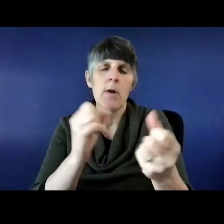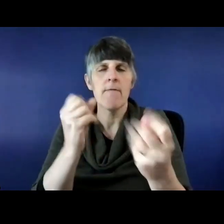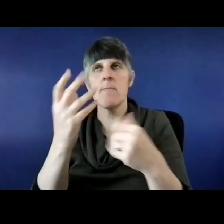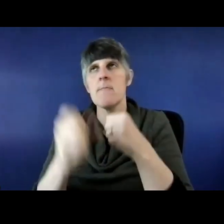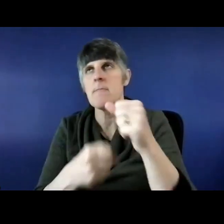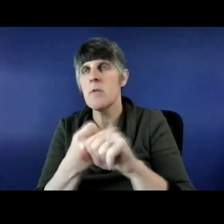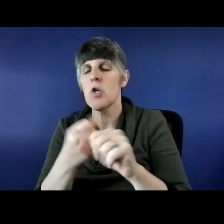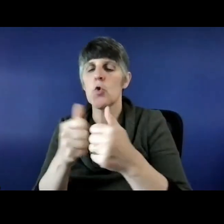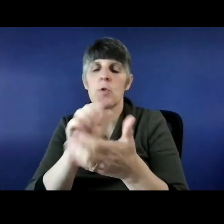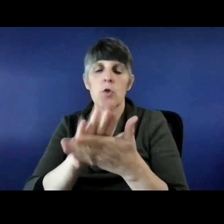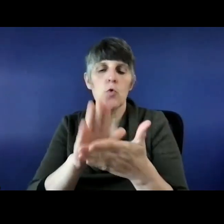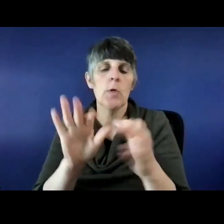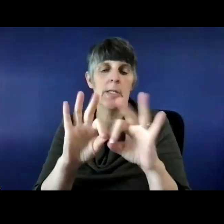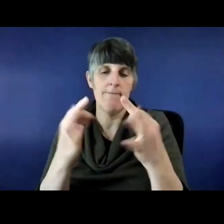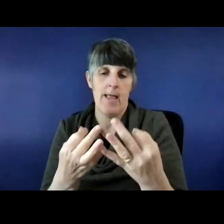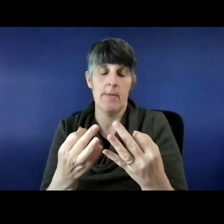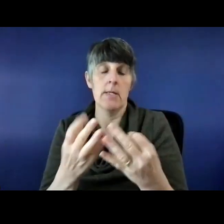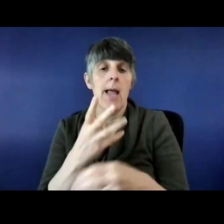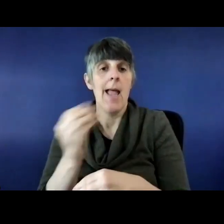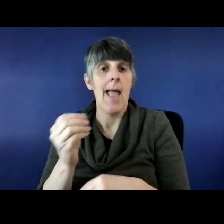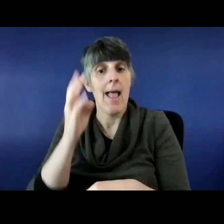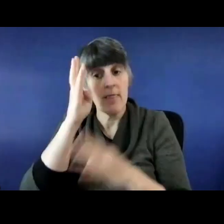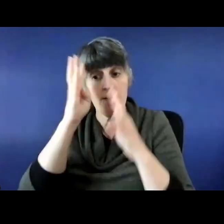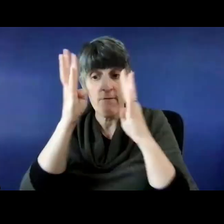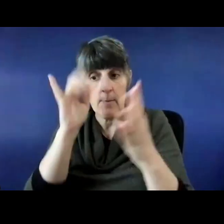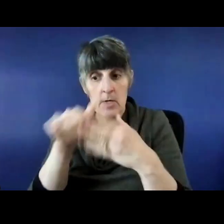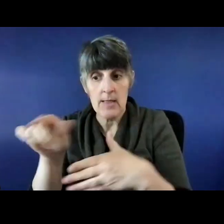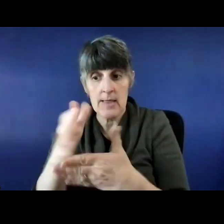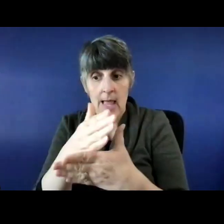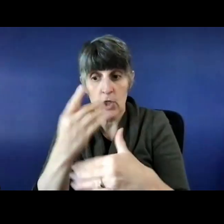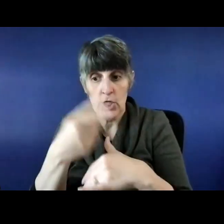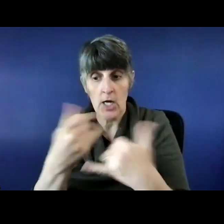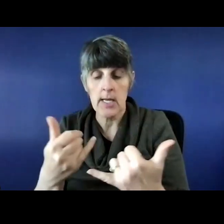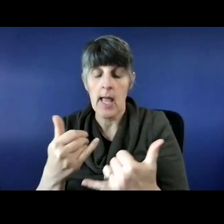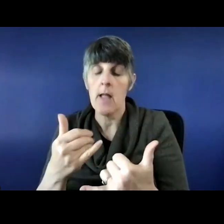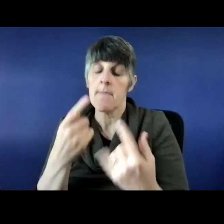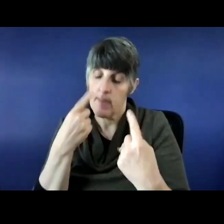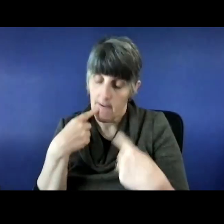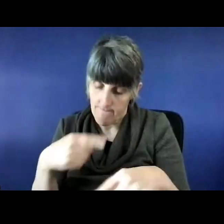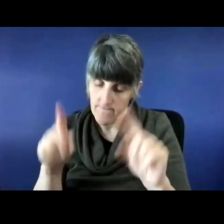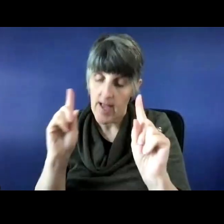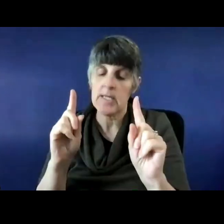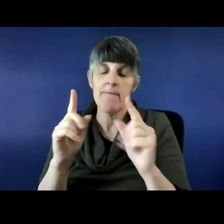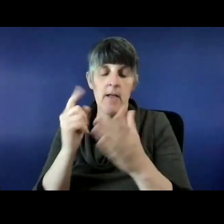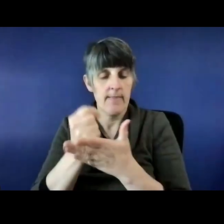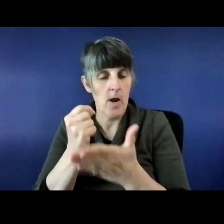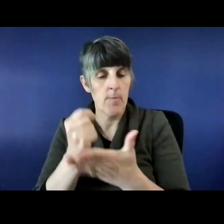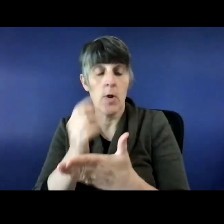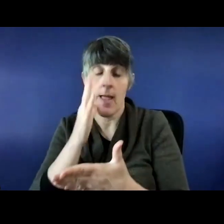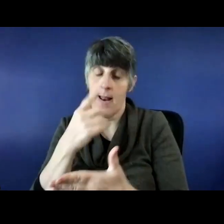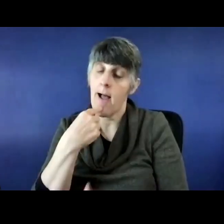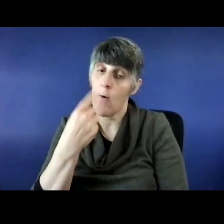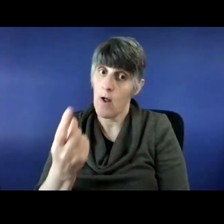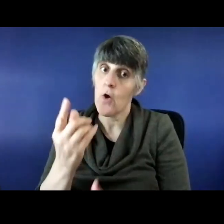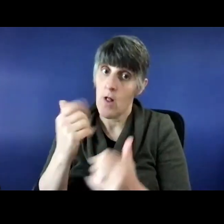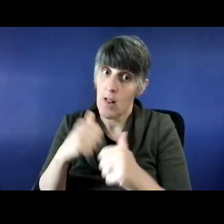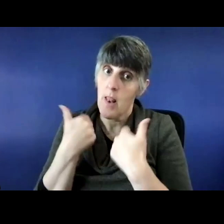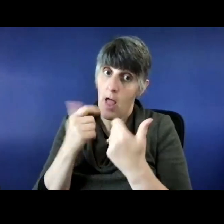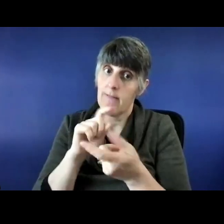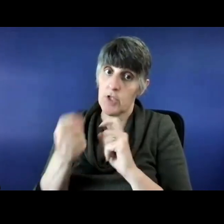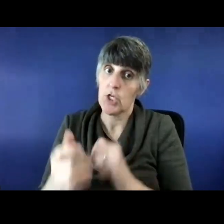with schools and families. And the frameworks that they will share with us today are effective, therapeutic, and I will argue they are